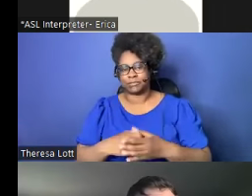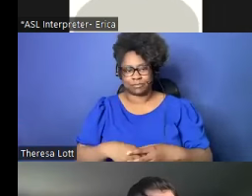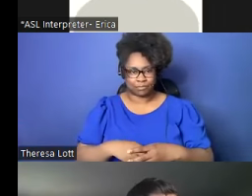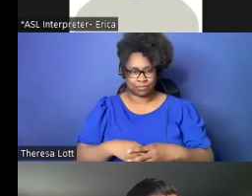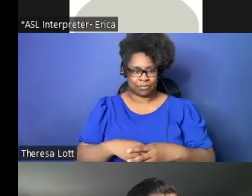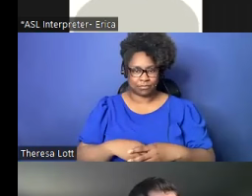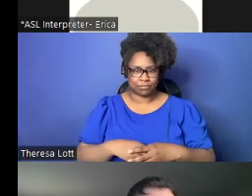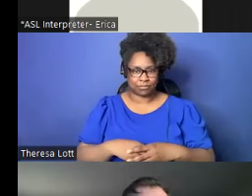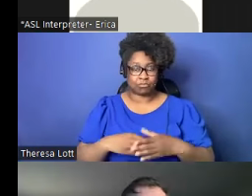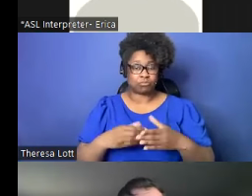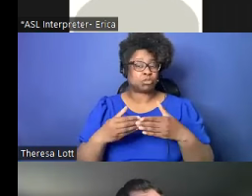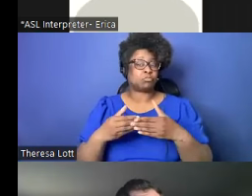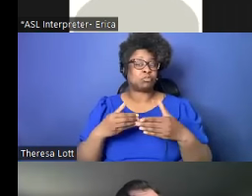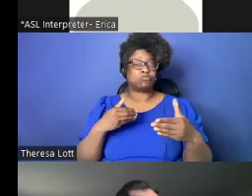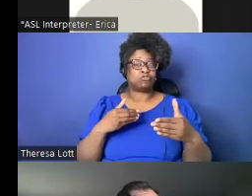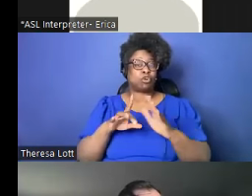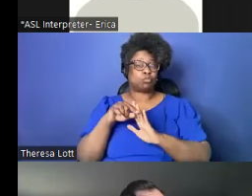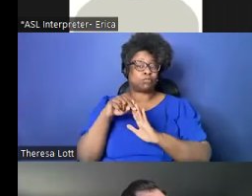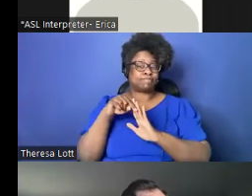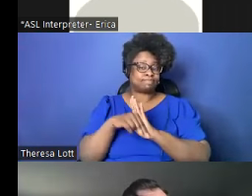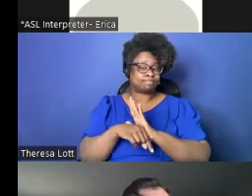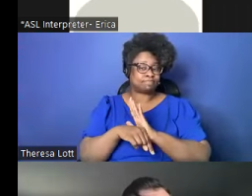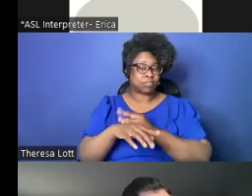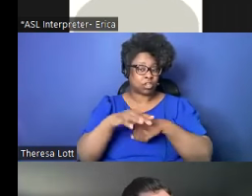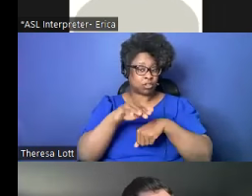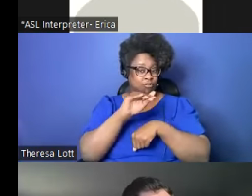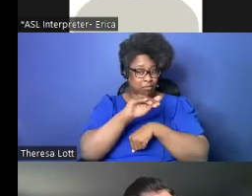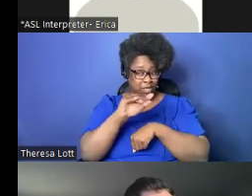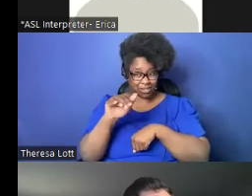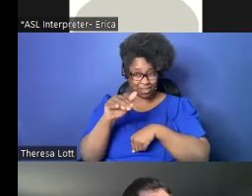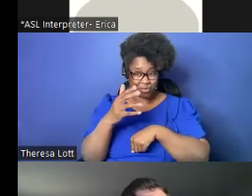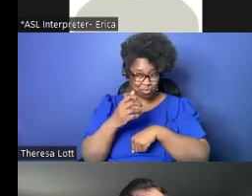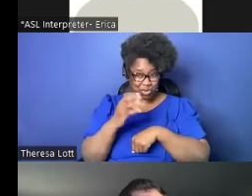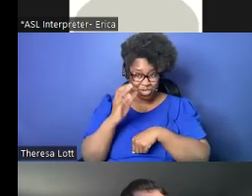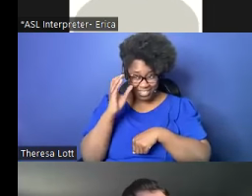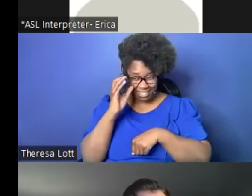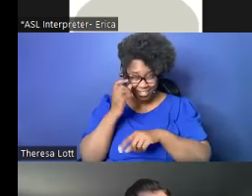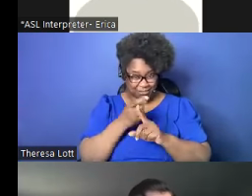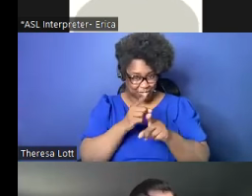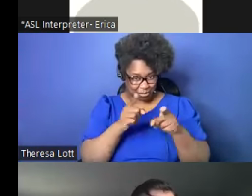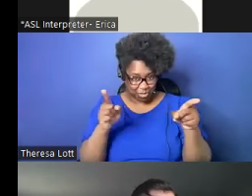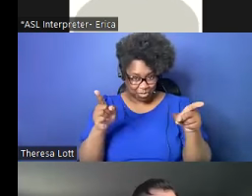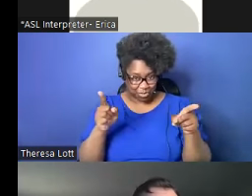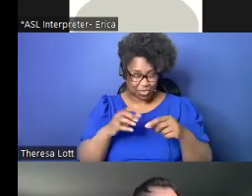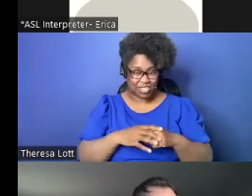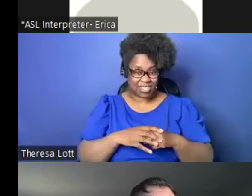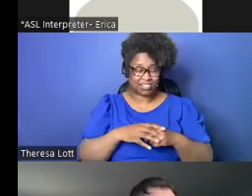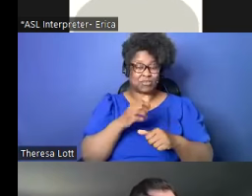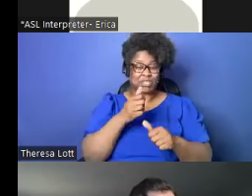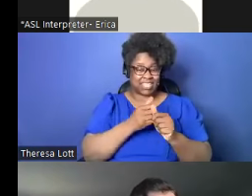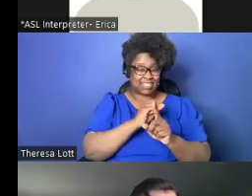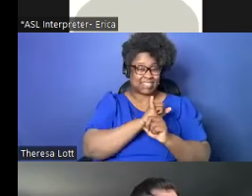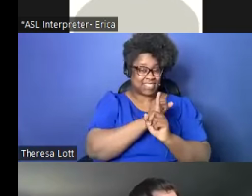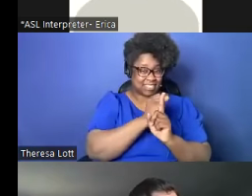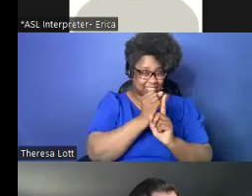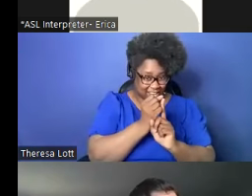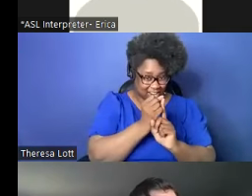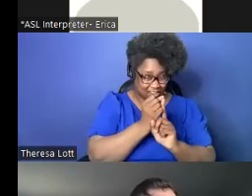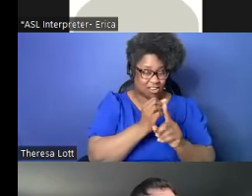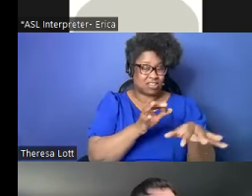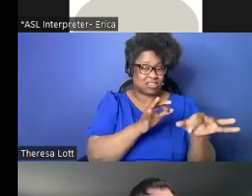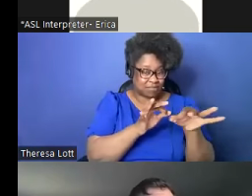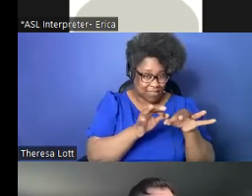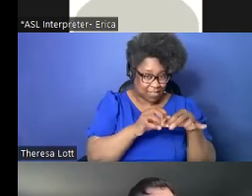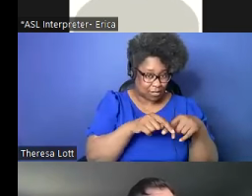Now, before we dive in, just a reminder that we're here to hear from you today. So at the end of each scenario run through, we'll pause to get your